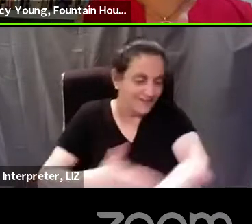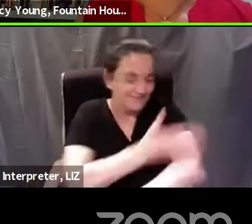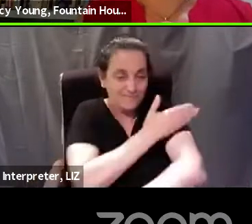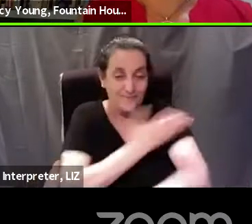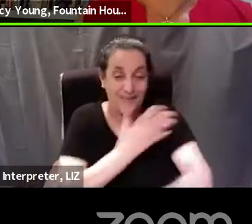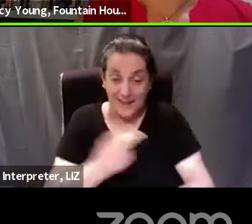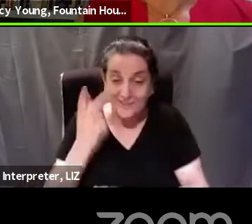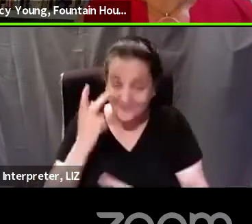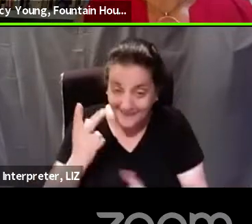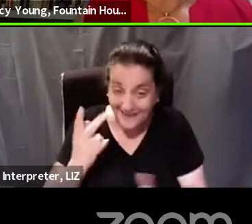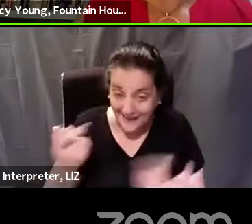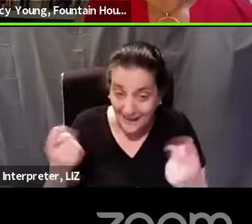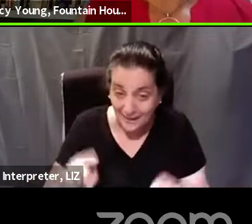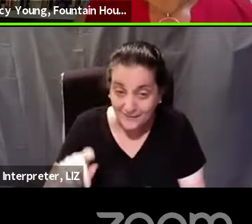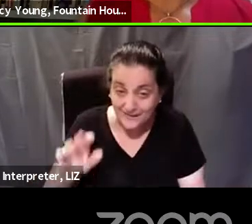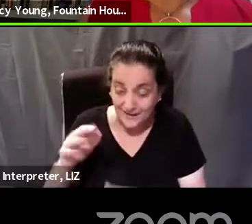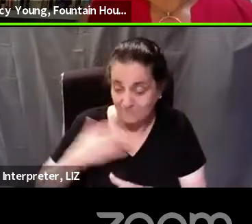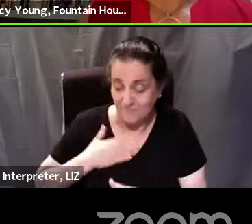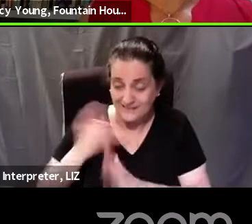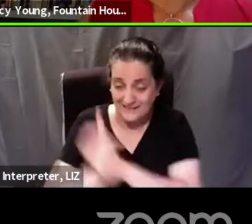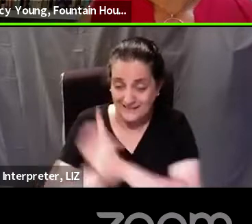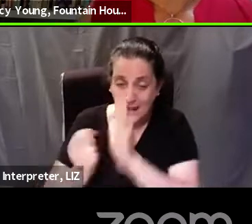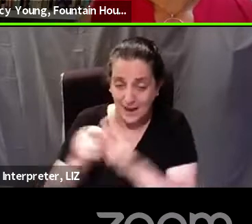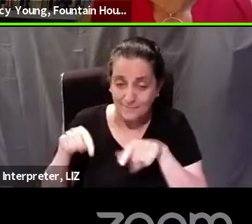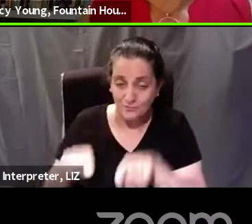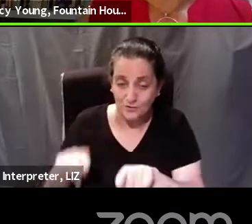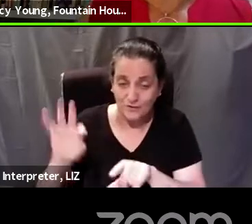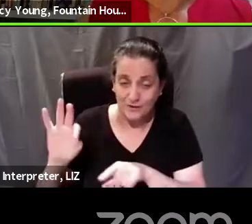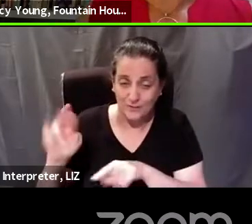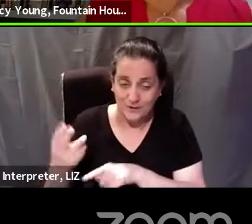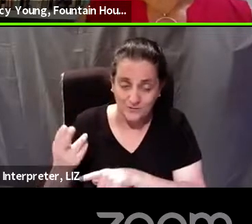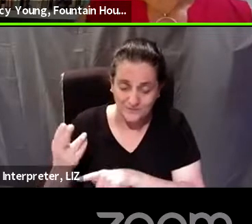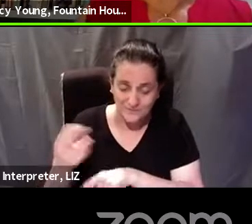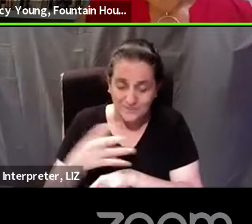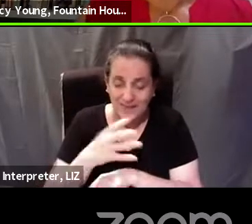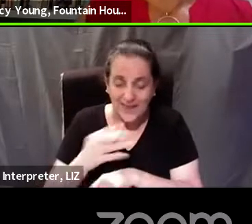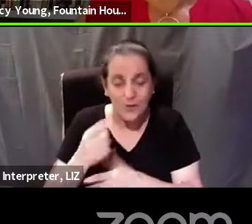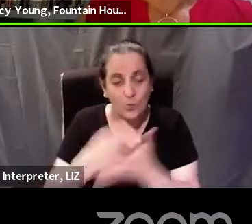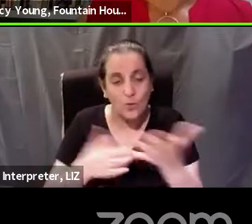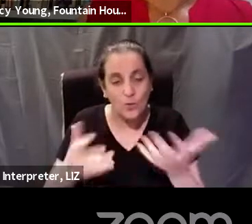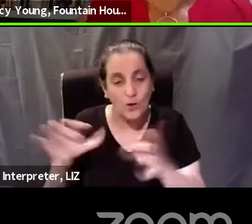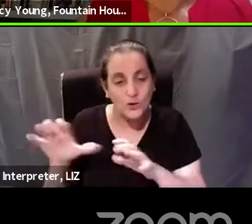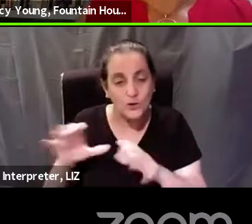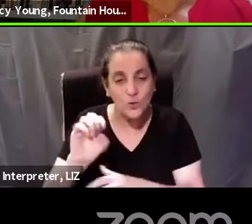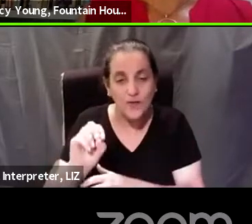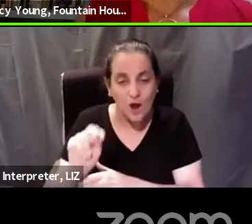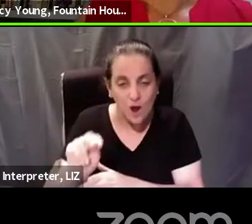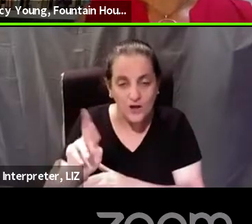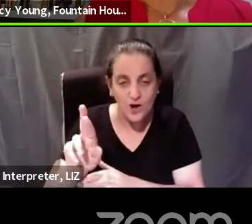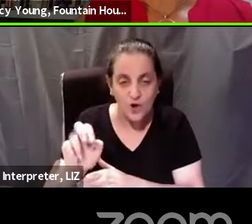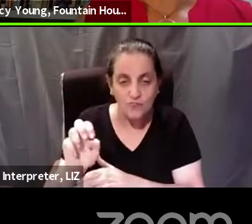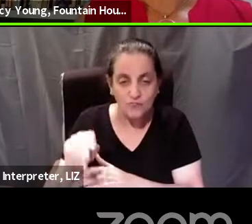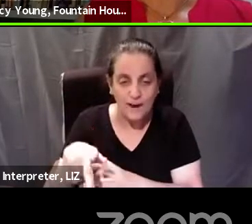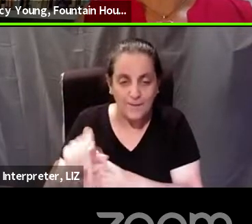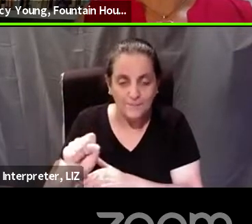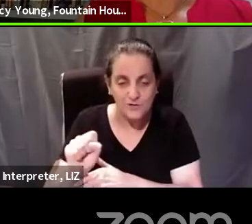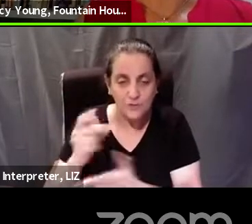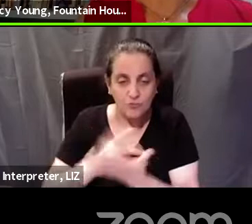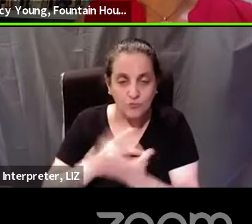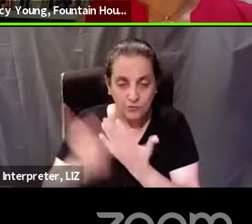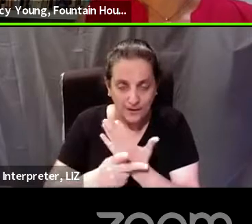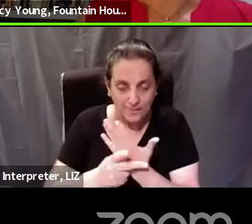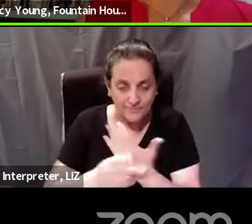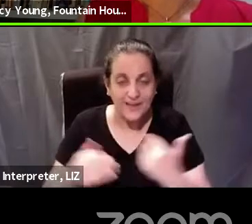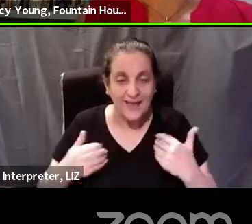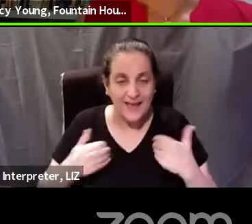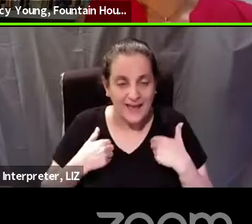time at Fountain House. And what we wanted to do with the on-ramps program is to take the power of that community and the dignity and